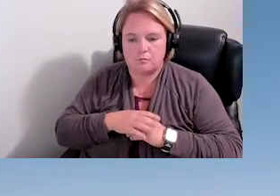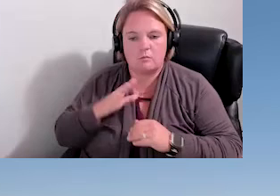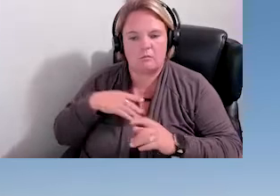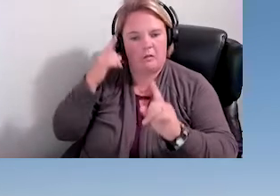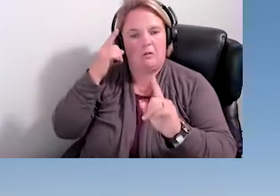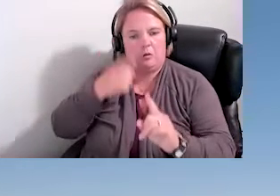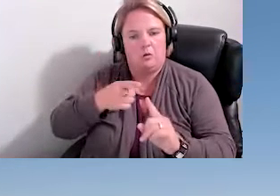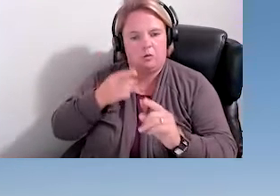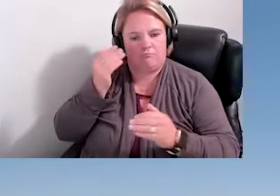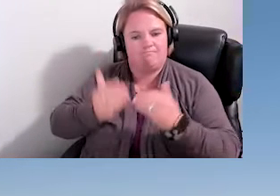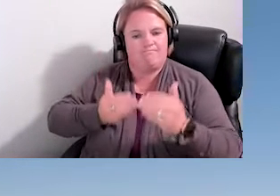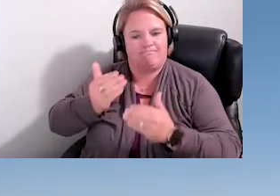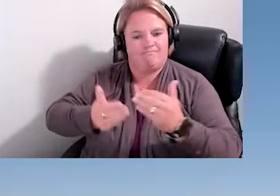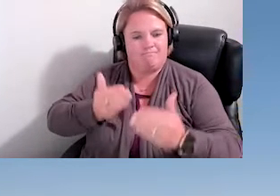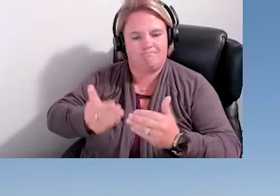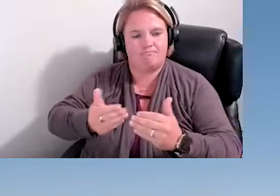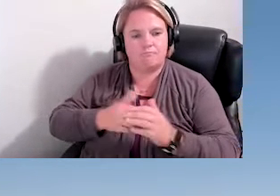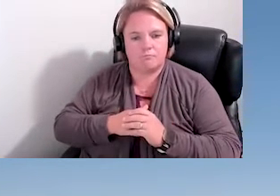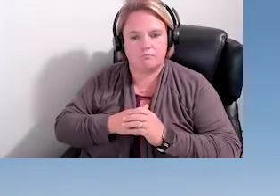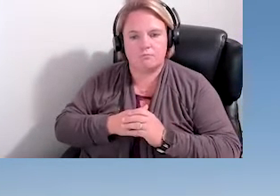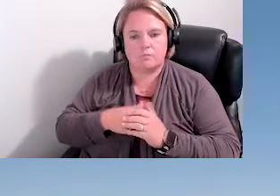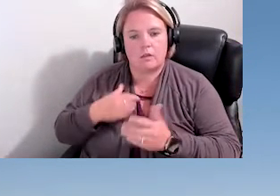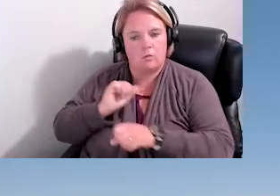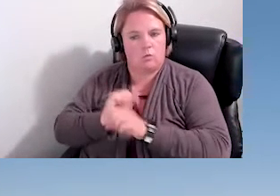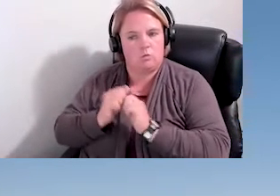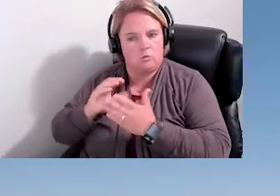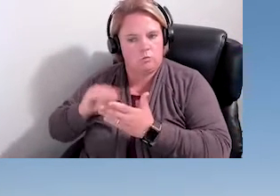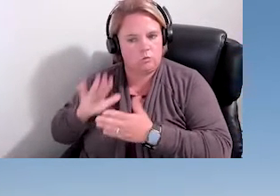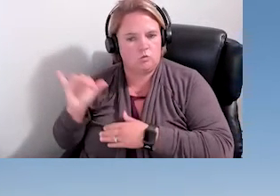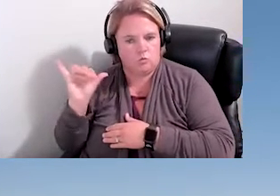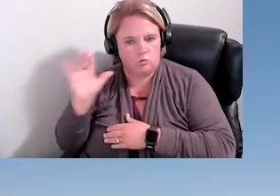moving forward effectively, and not to mention working with the students.